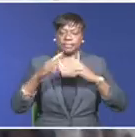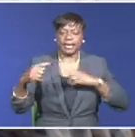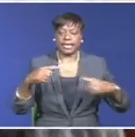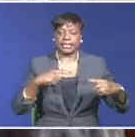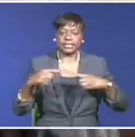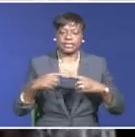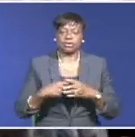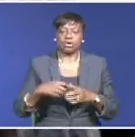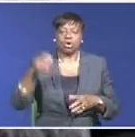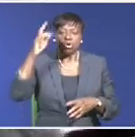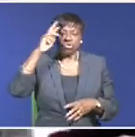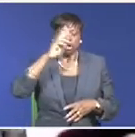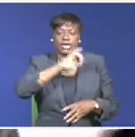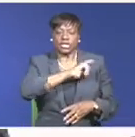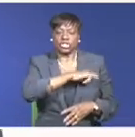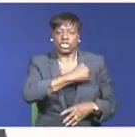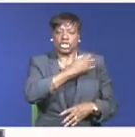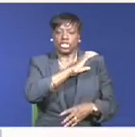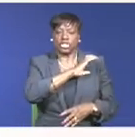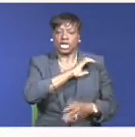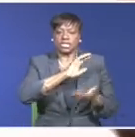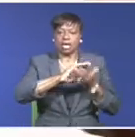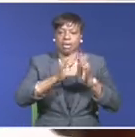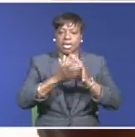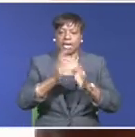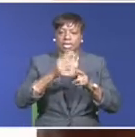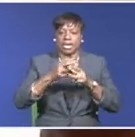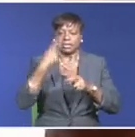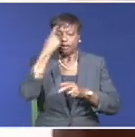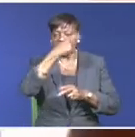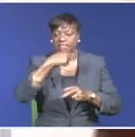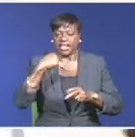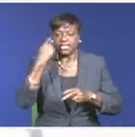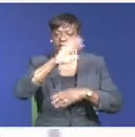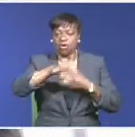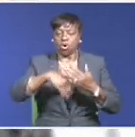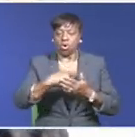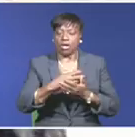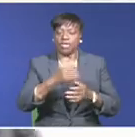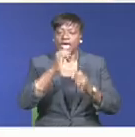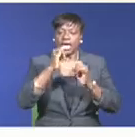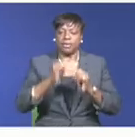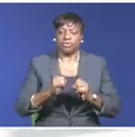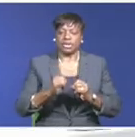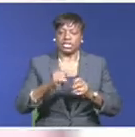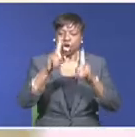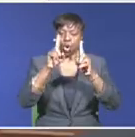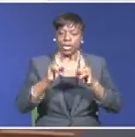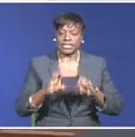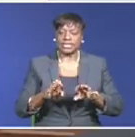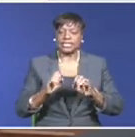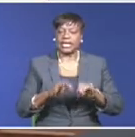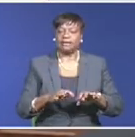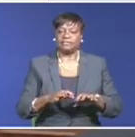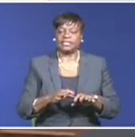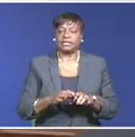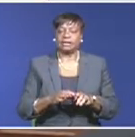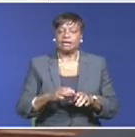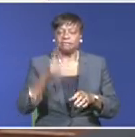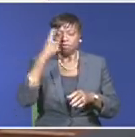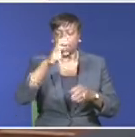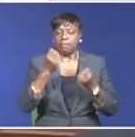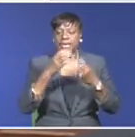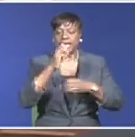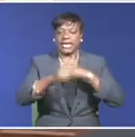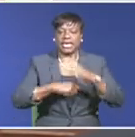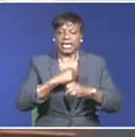Roni Jean Charles became the face of all the immigration questions left unaddressed for decades. But today, Immigration Minister